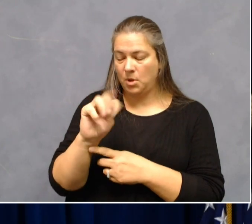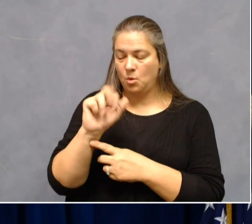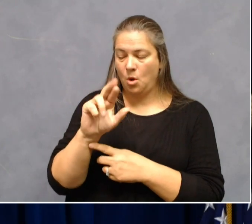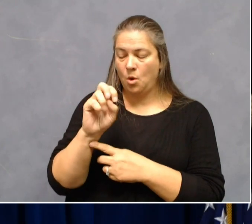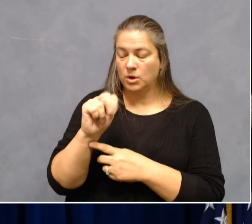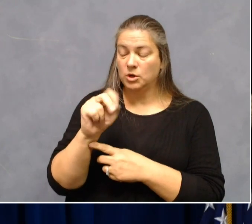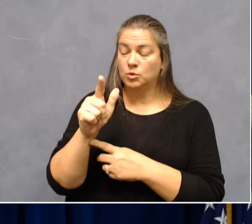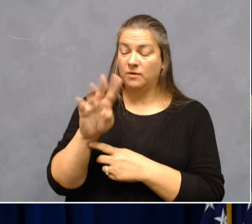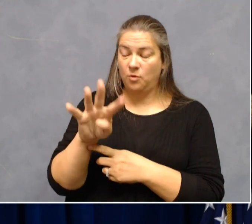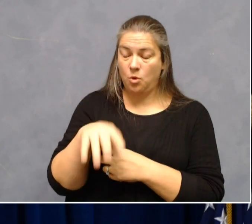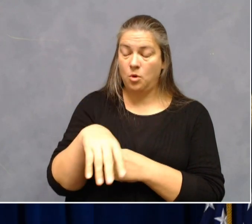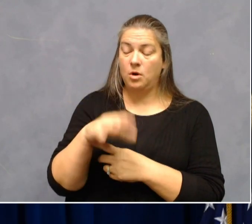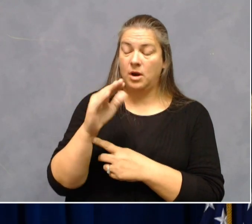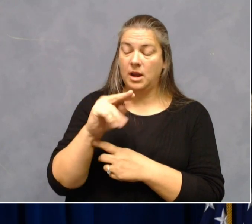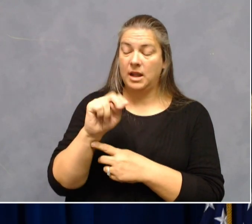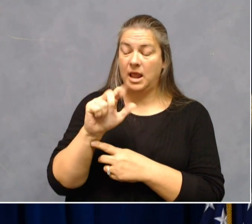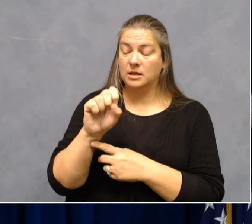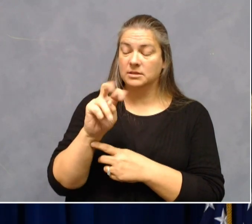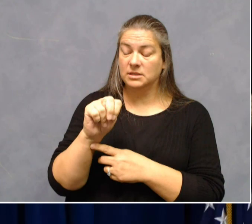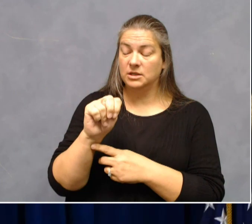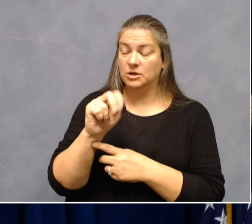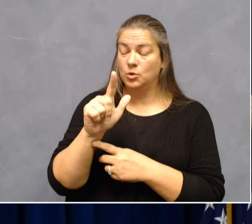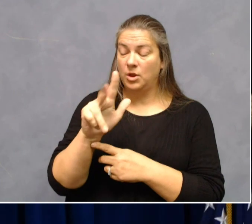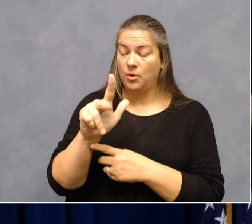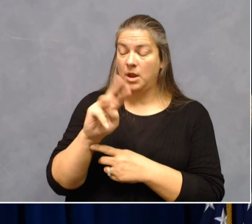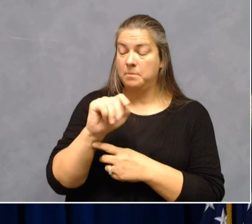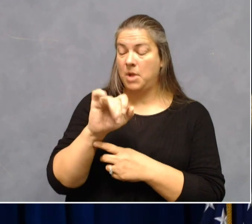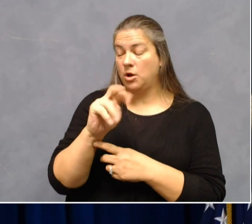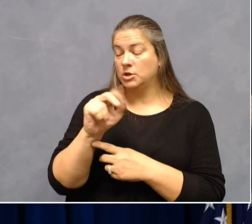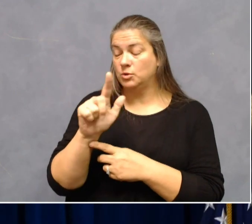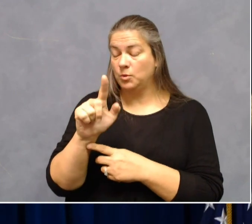Nelson, 23. Marion, 21. Shelby,